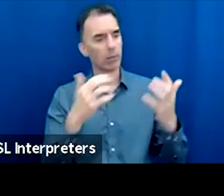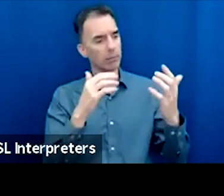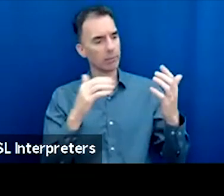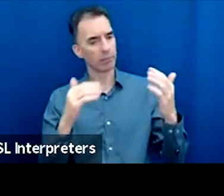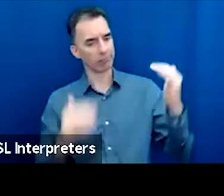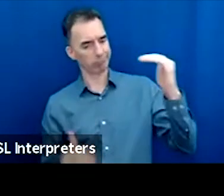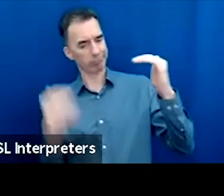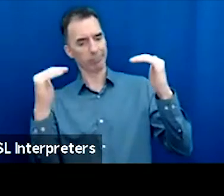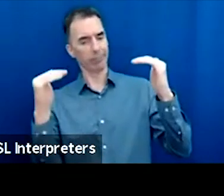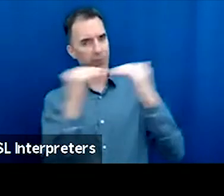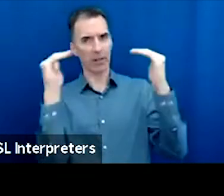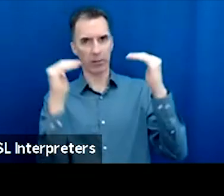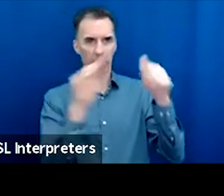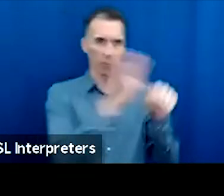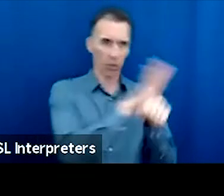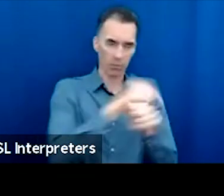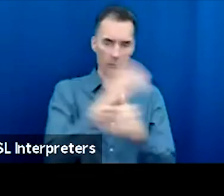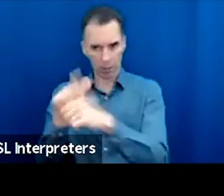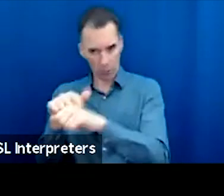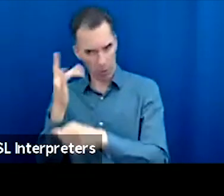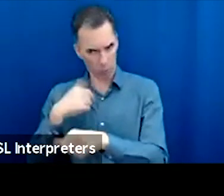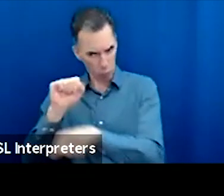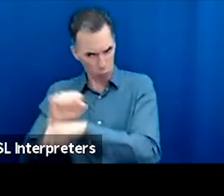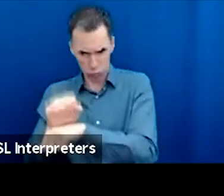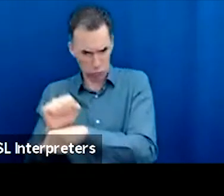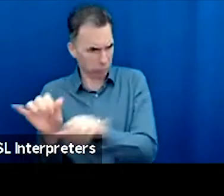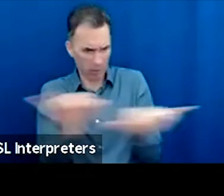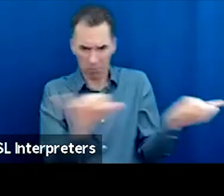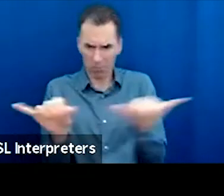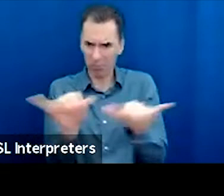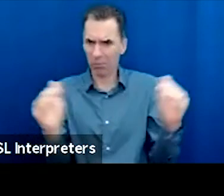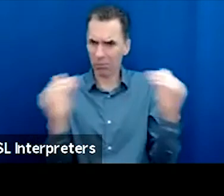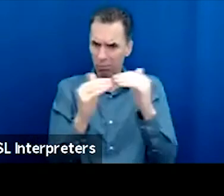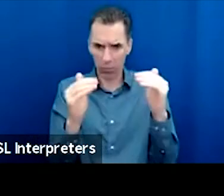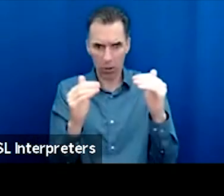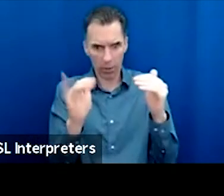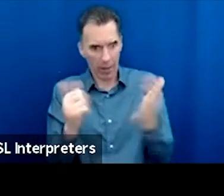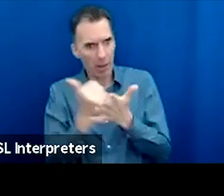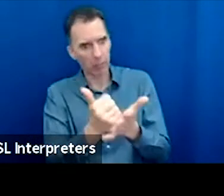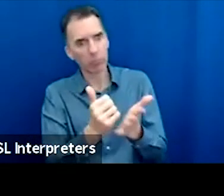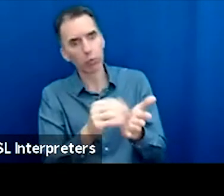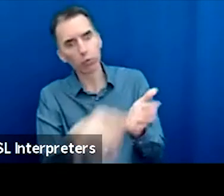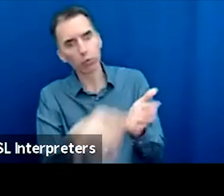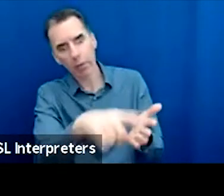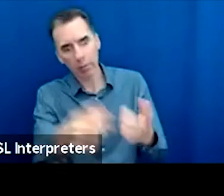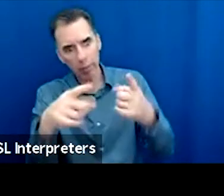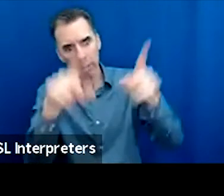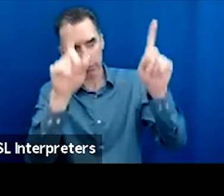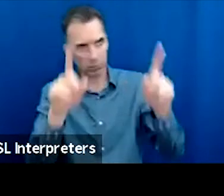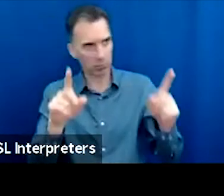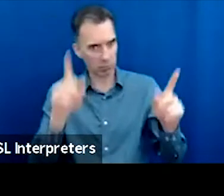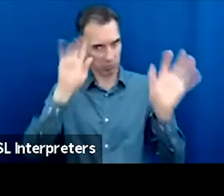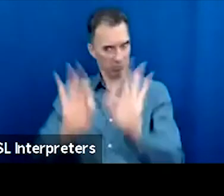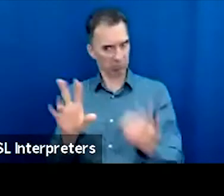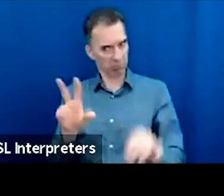do. And the resources that we are for students and how important it is for their success. So let us know